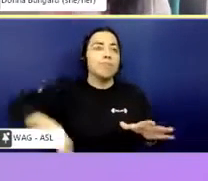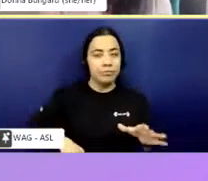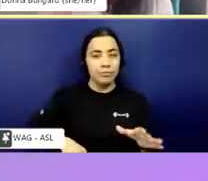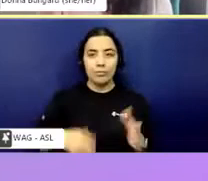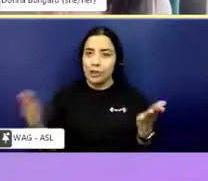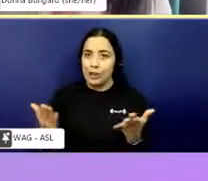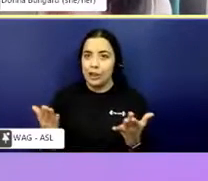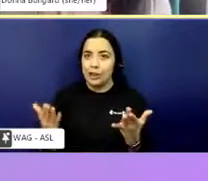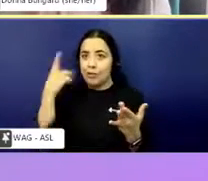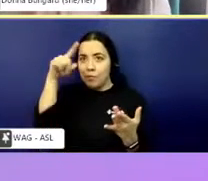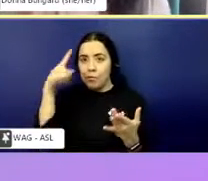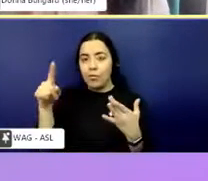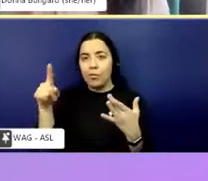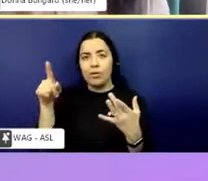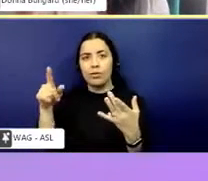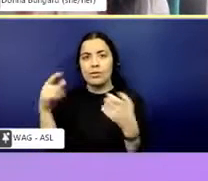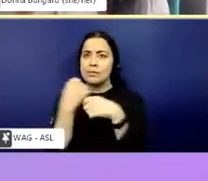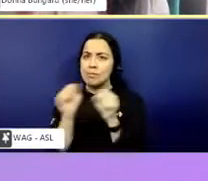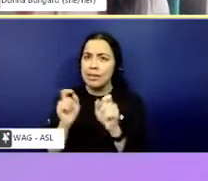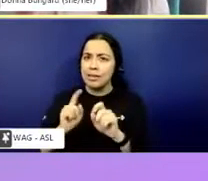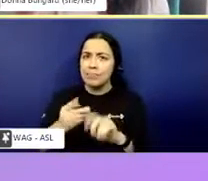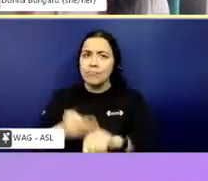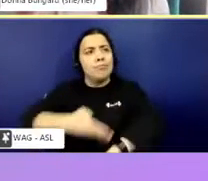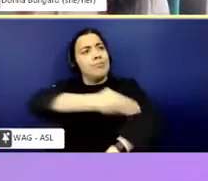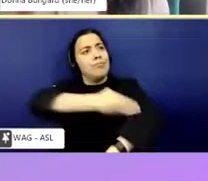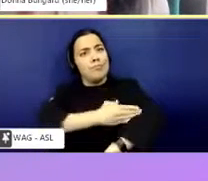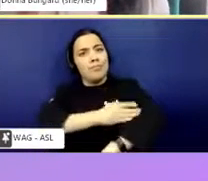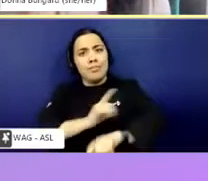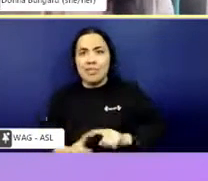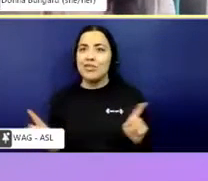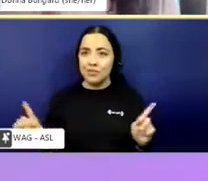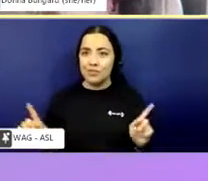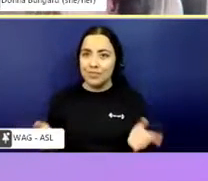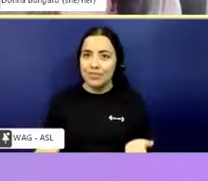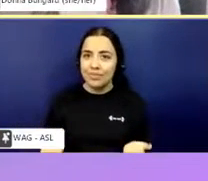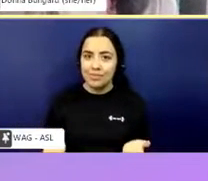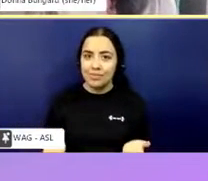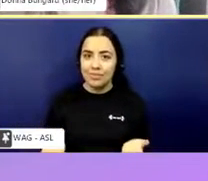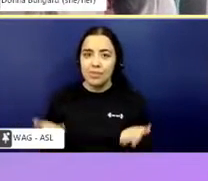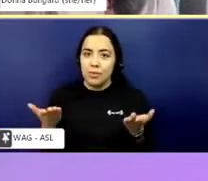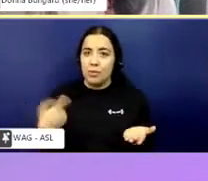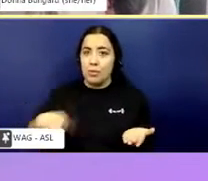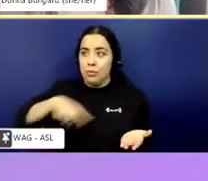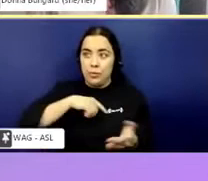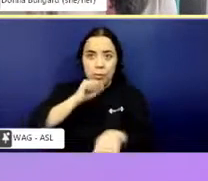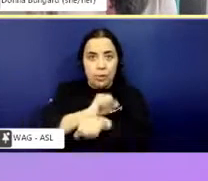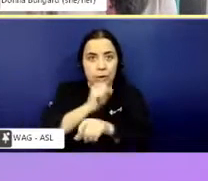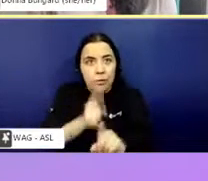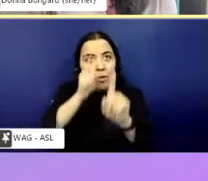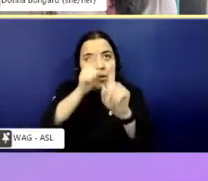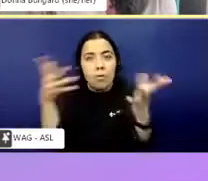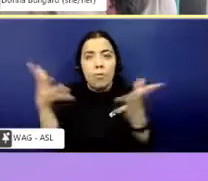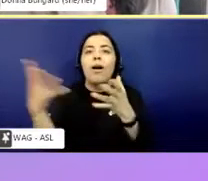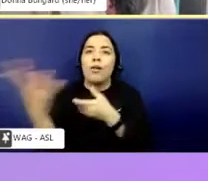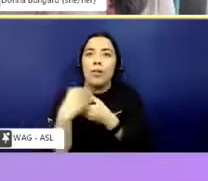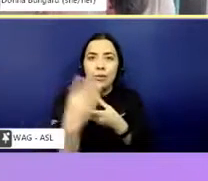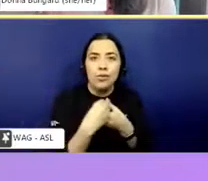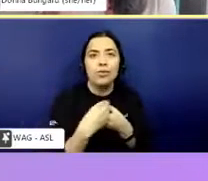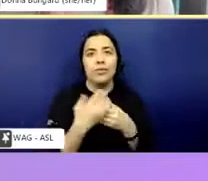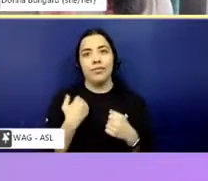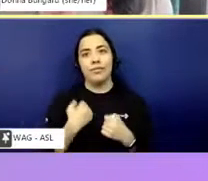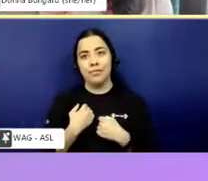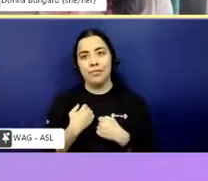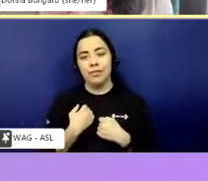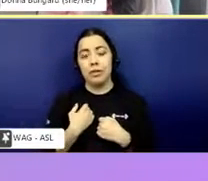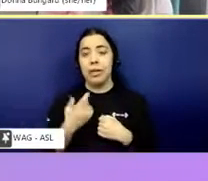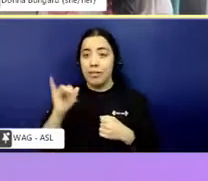When we're working in disability inclusion, when these are our goals, we have to understand